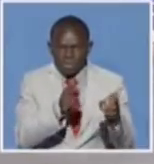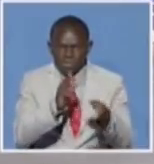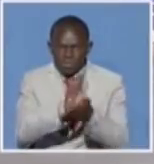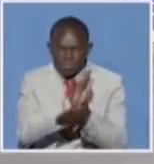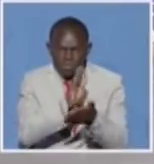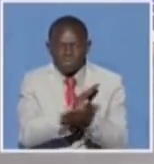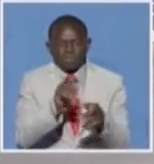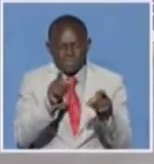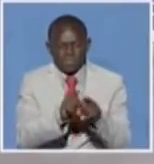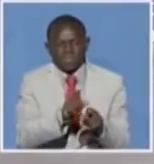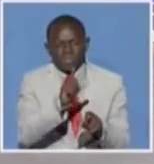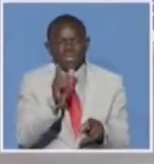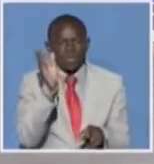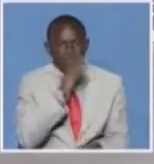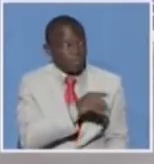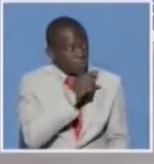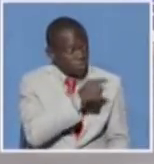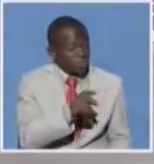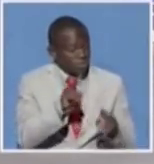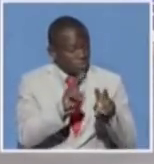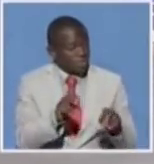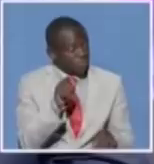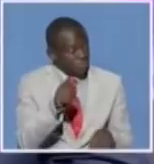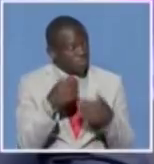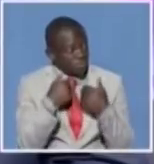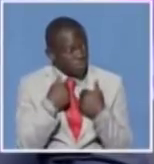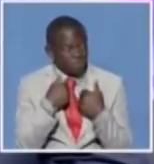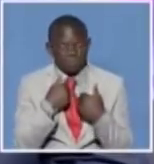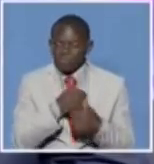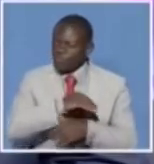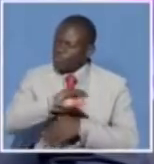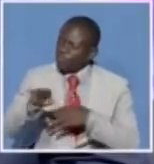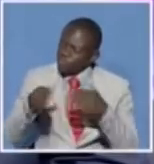We are investigating everything. We are not leaving anything,